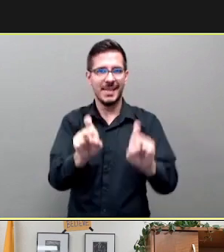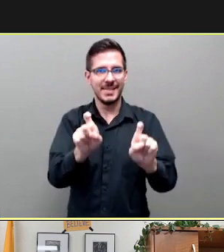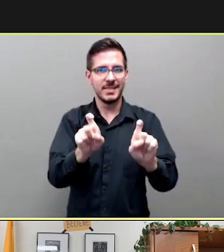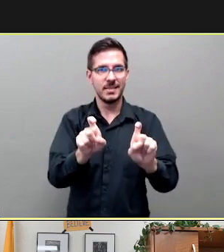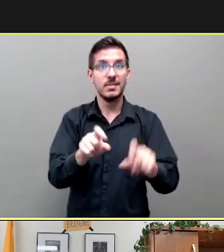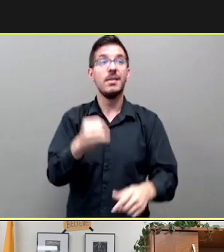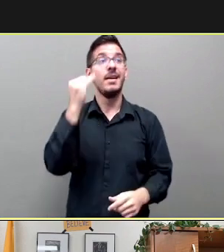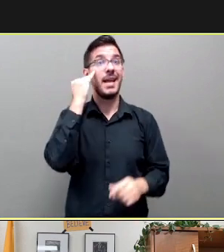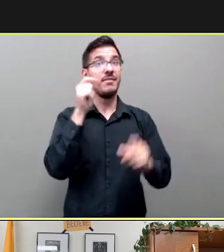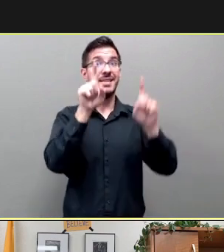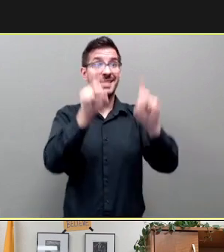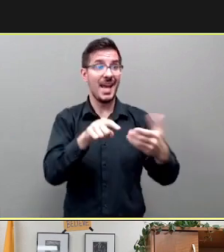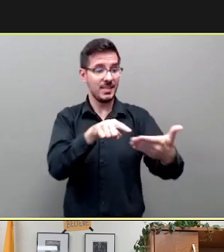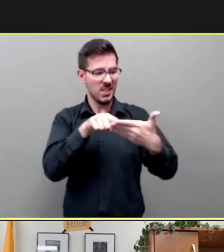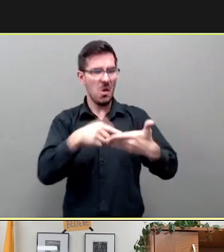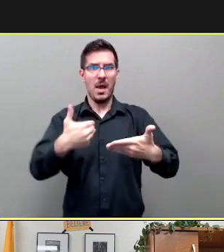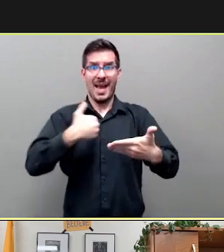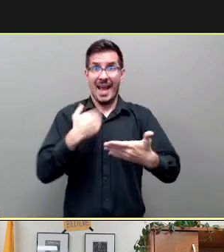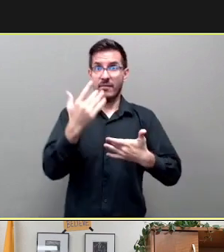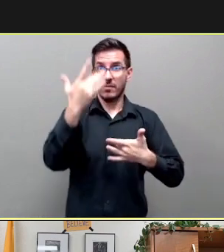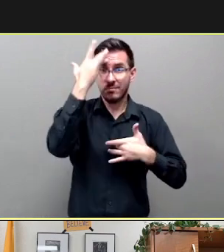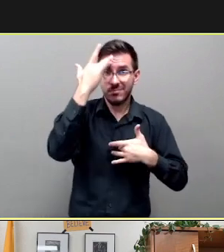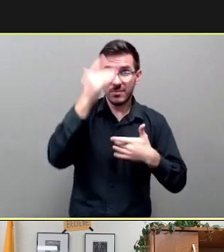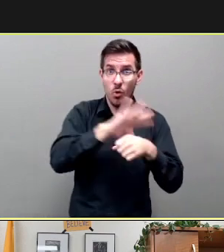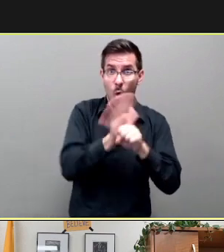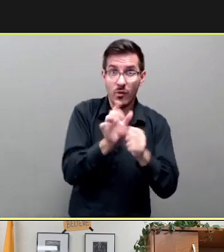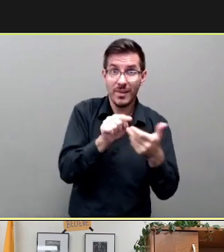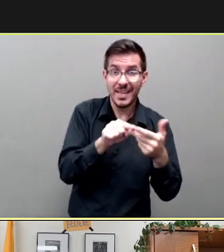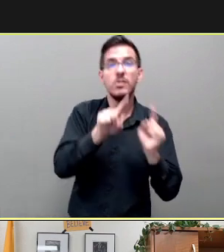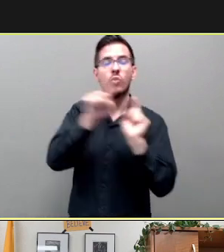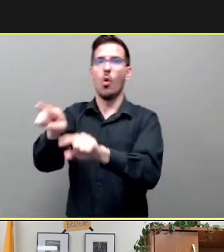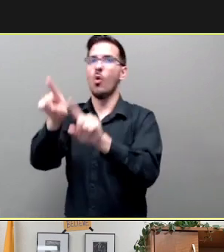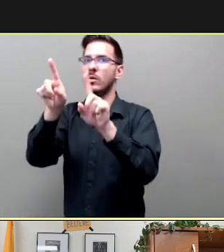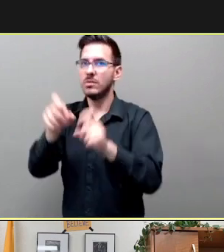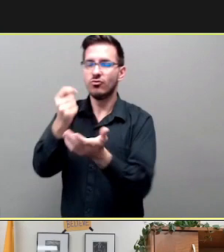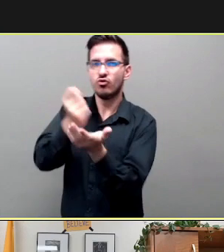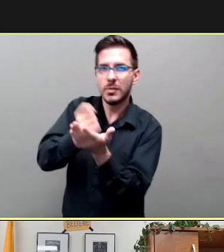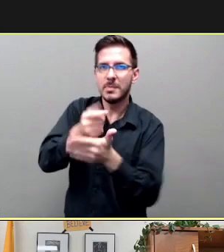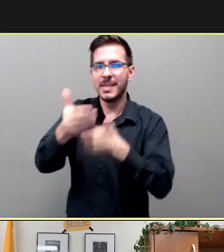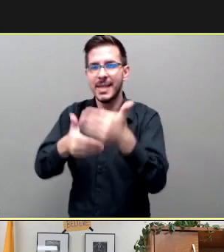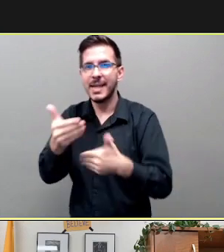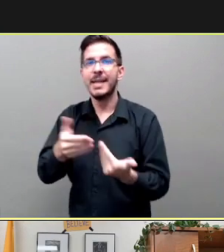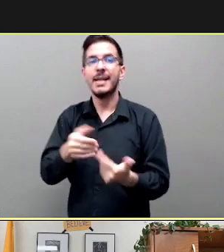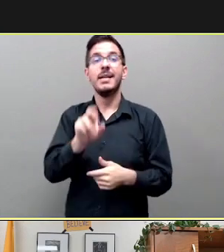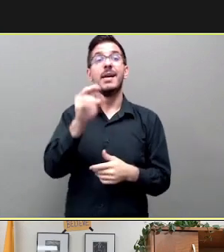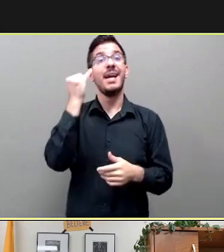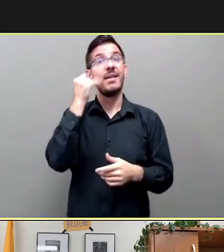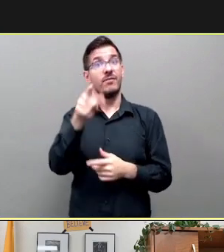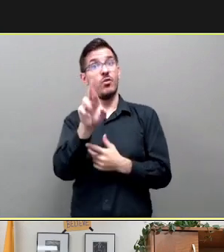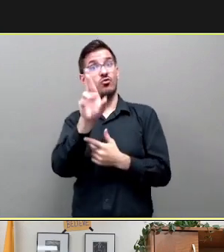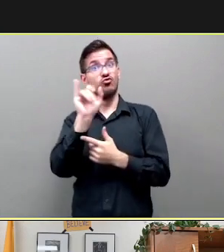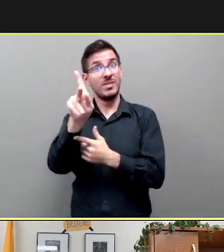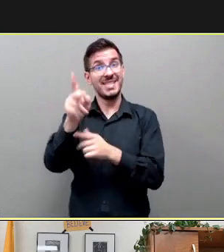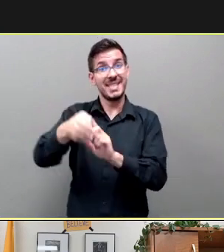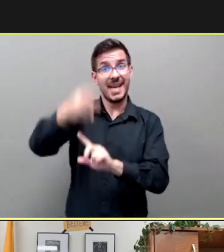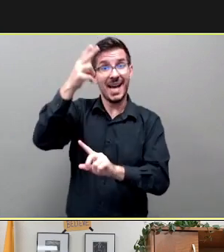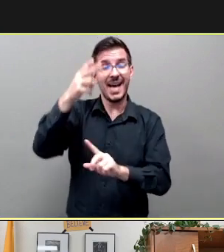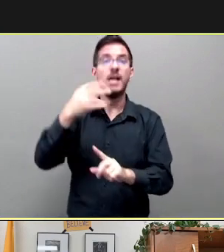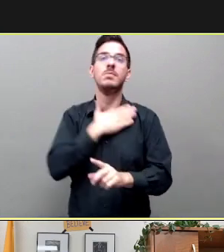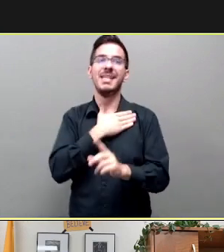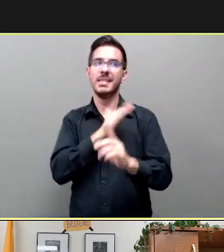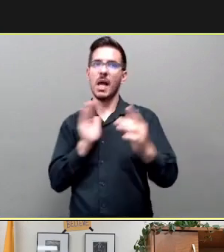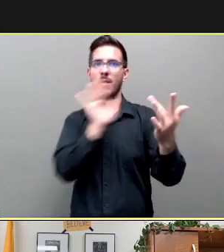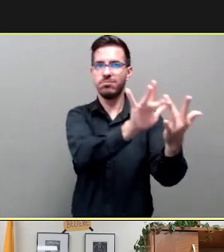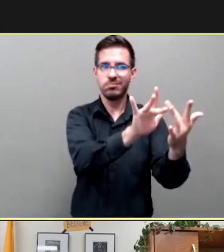a positive test, a symptom, and one risk factor or more. You should talk to your provider